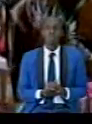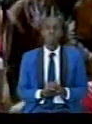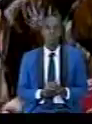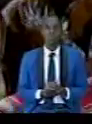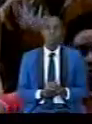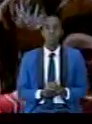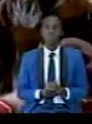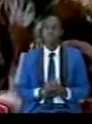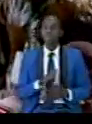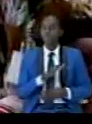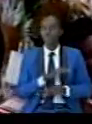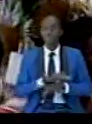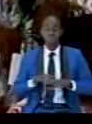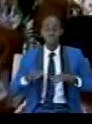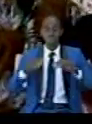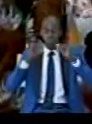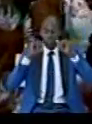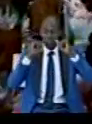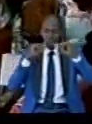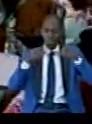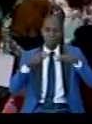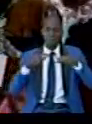Don't faint.